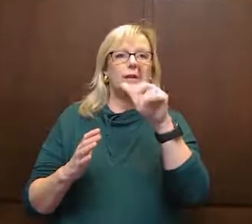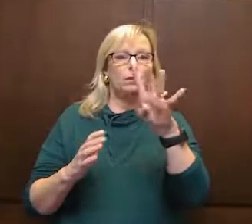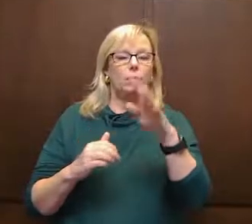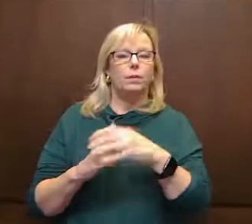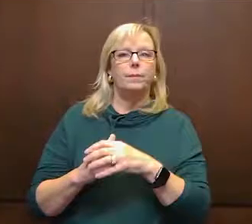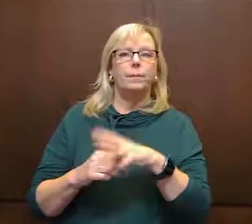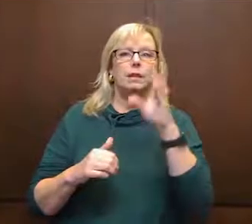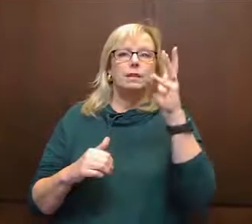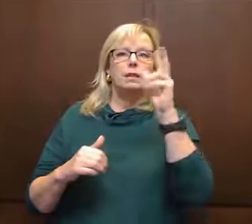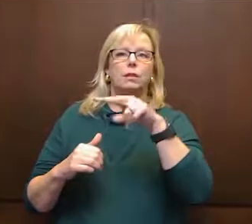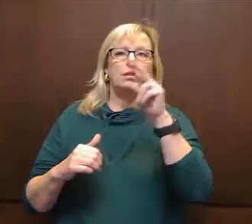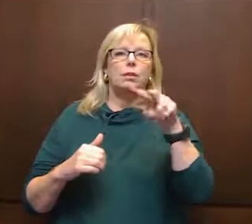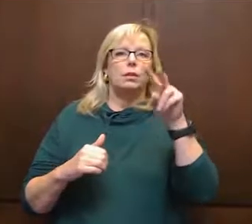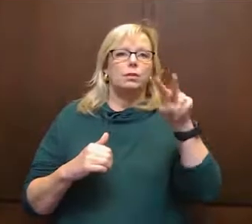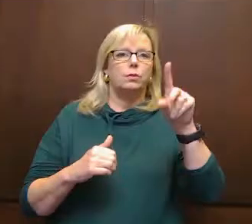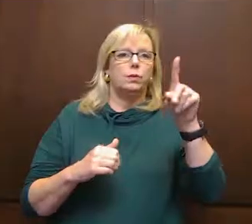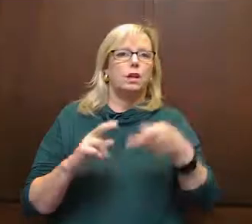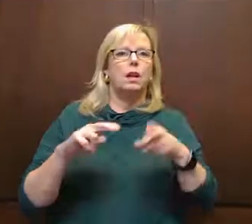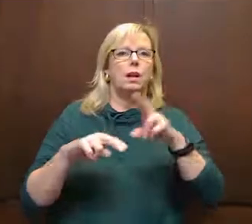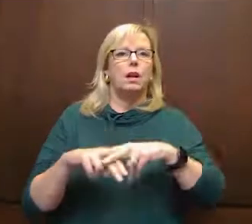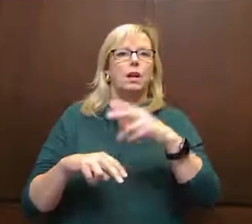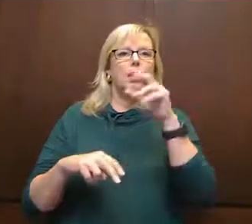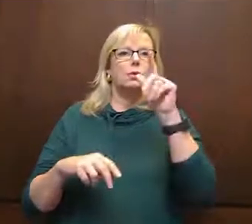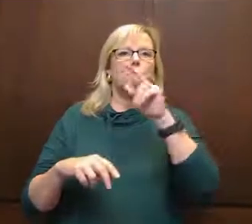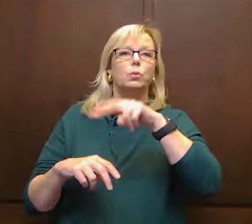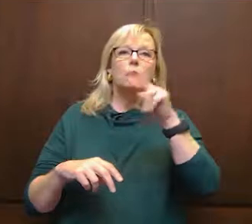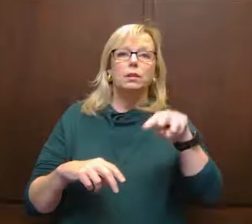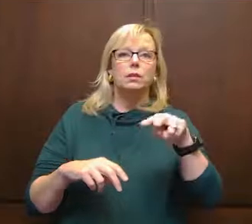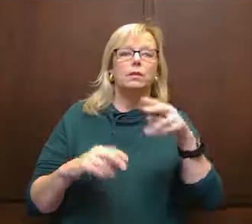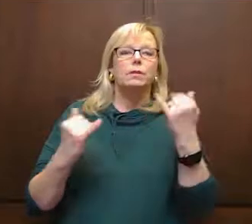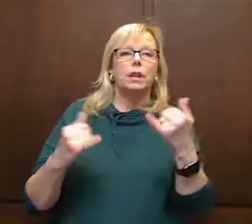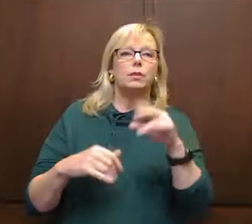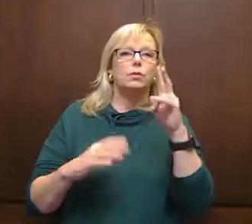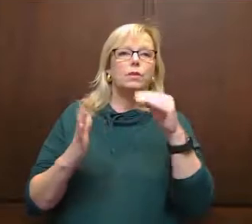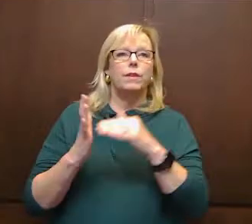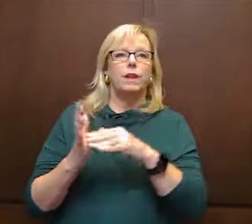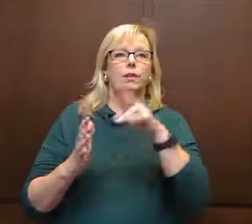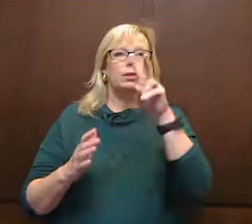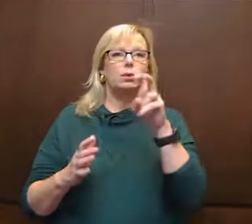1,624. 62221 up 22 to